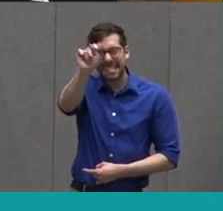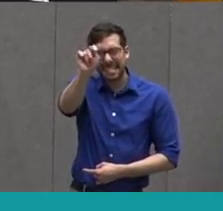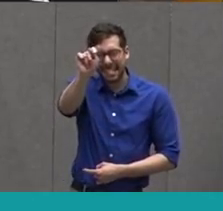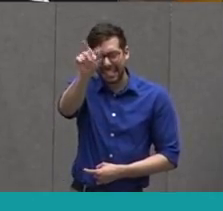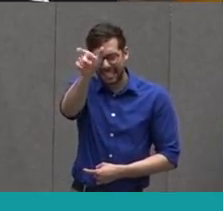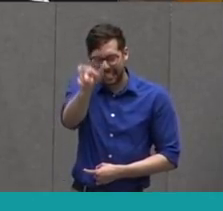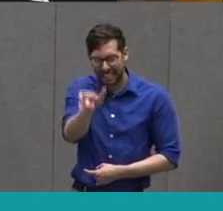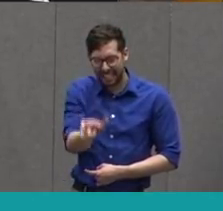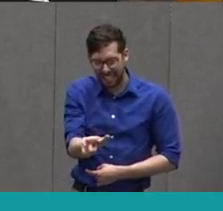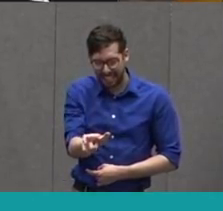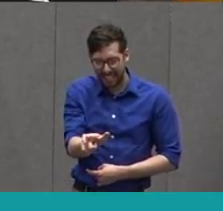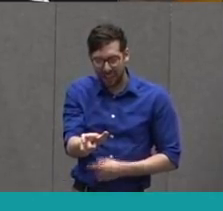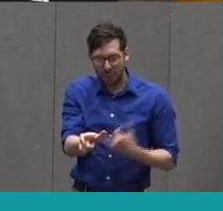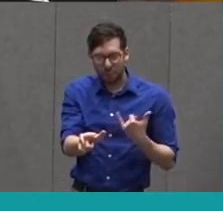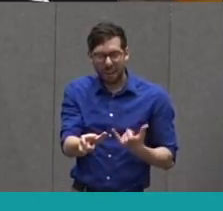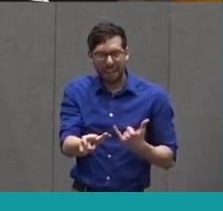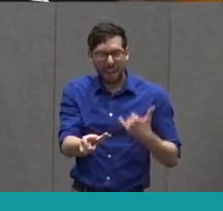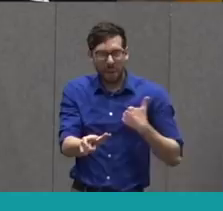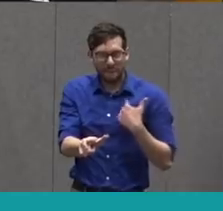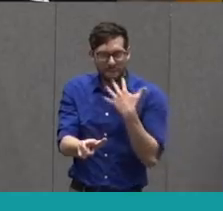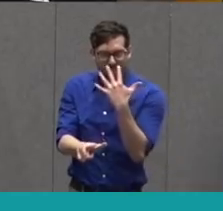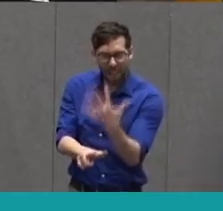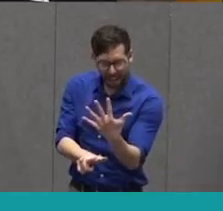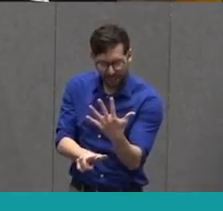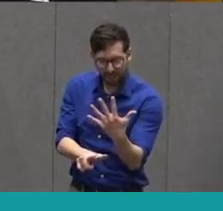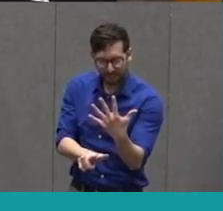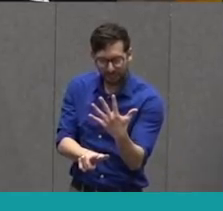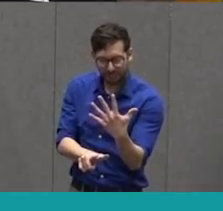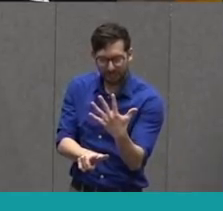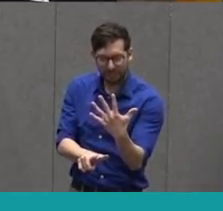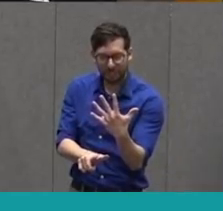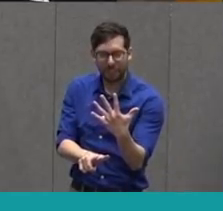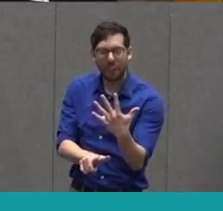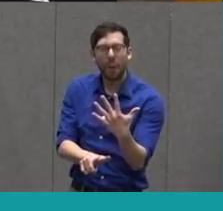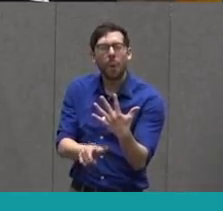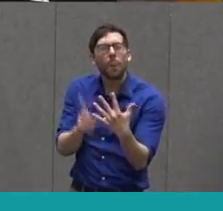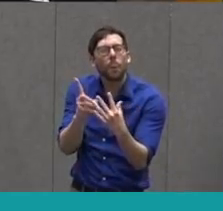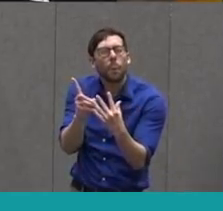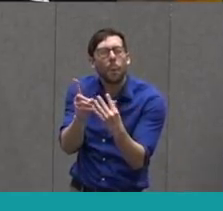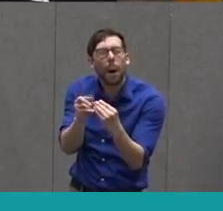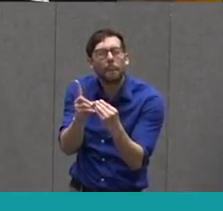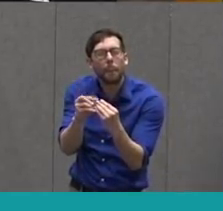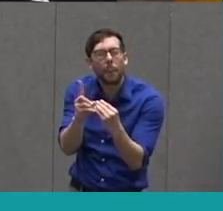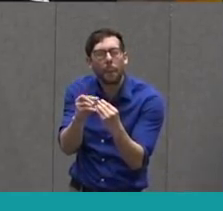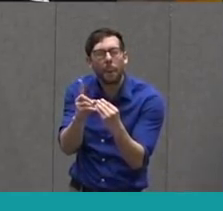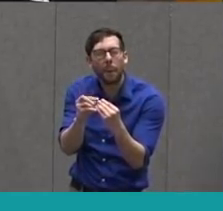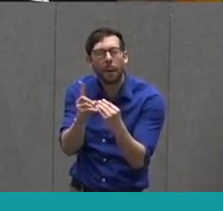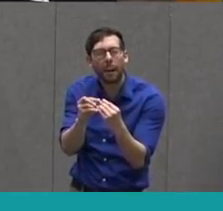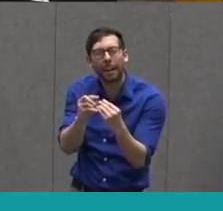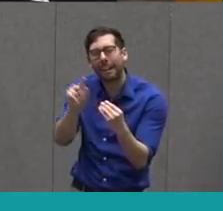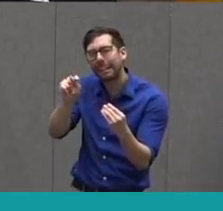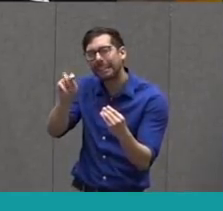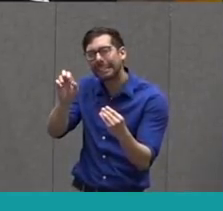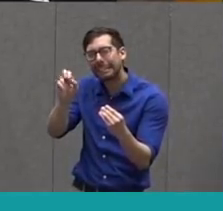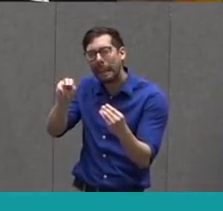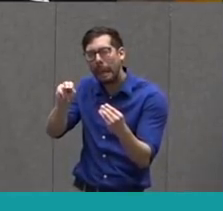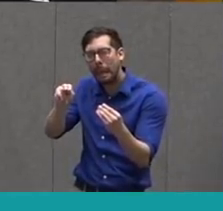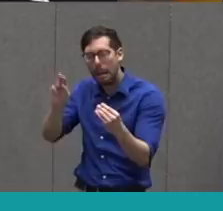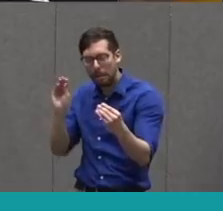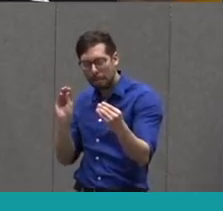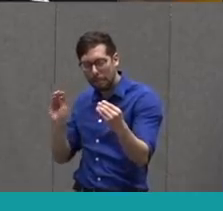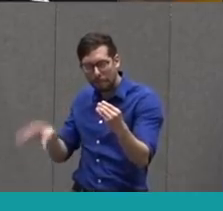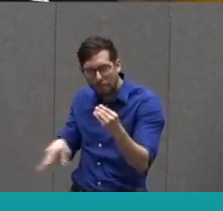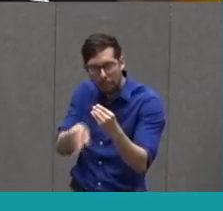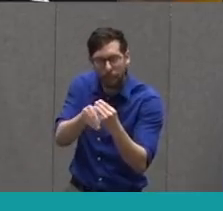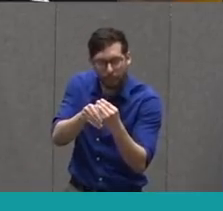were 5 tens, we need to think of what would one more 10 be that would go